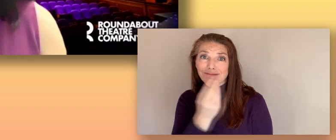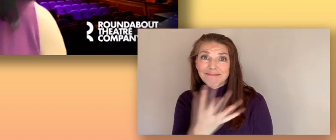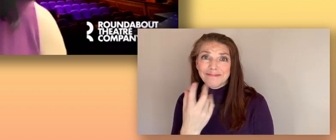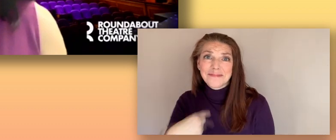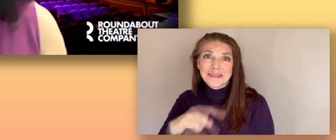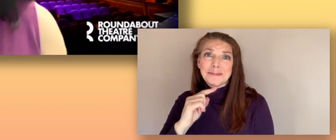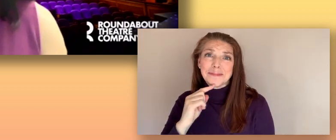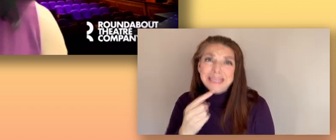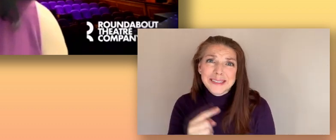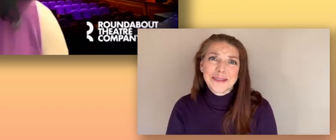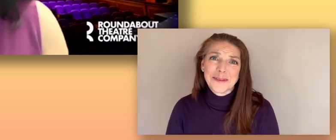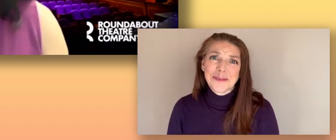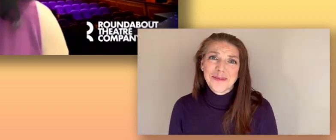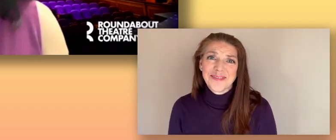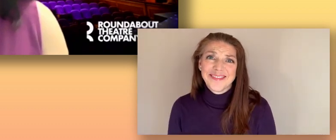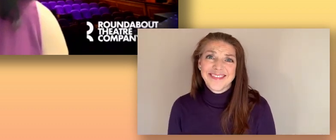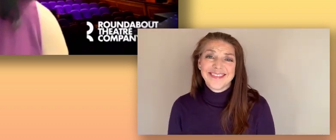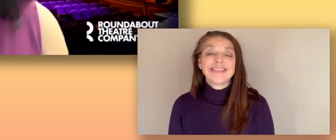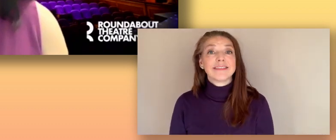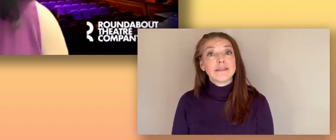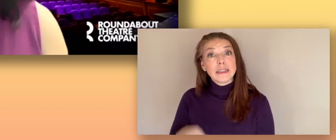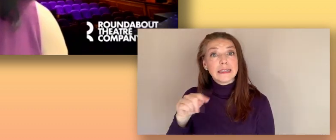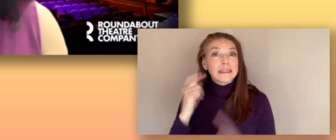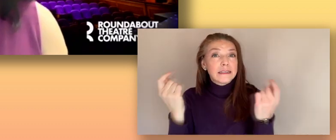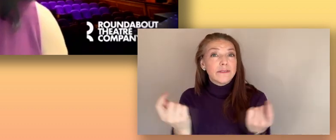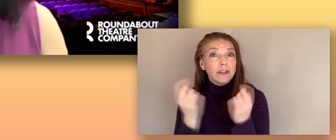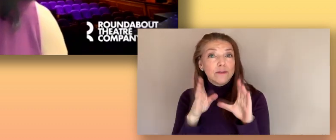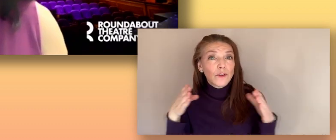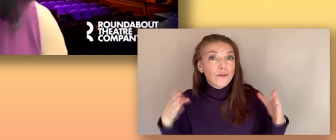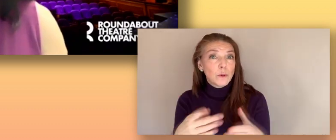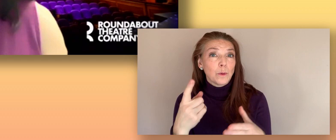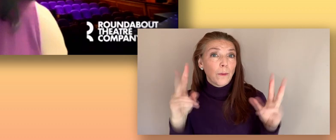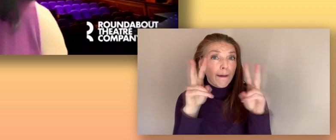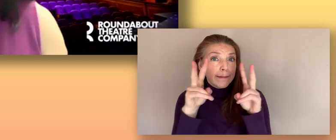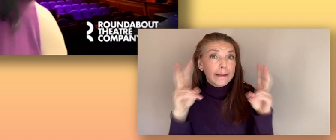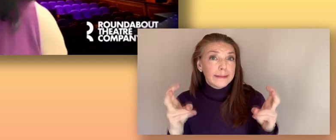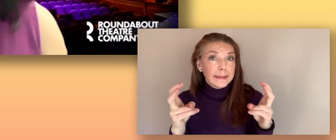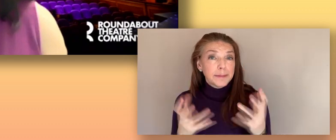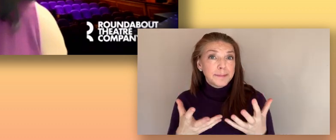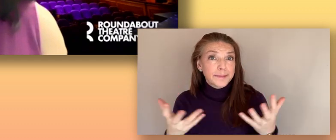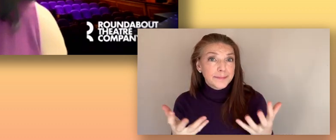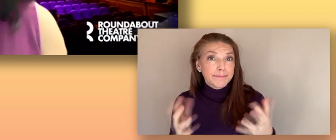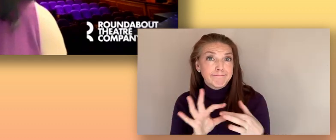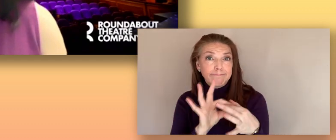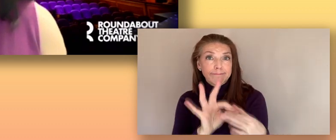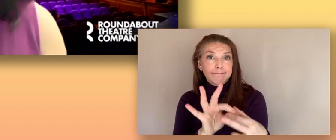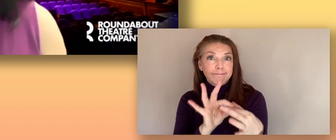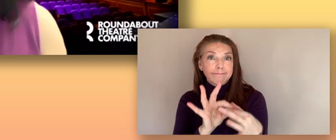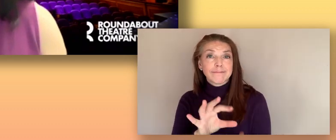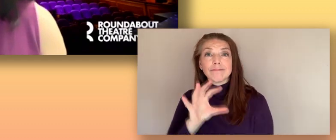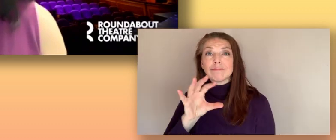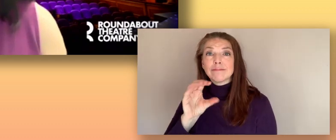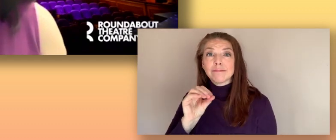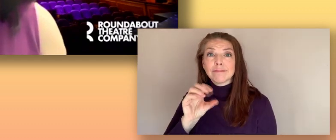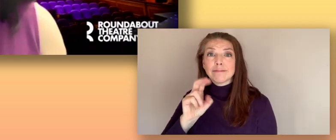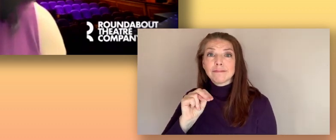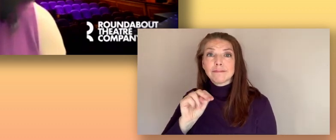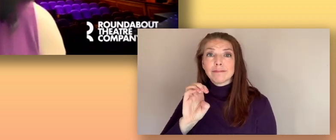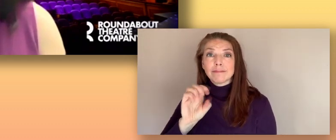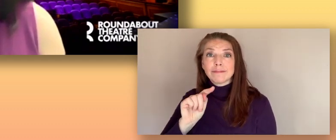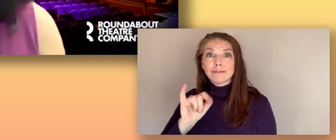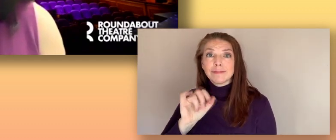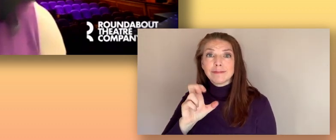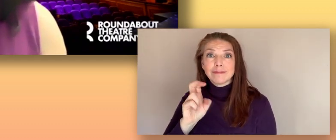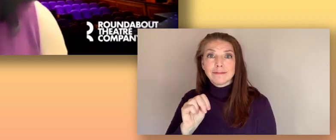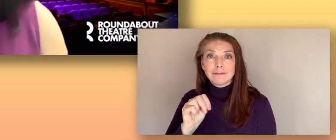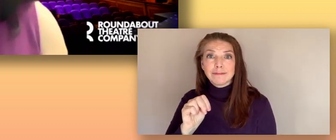theaters. With this festival, we explored a theme that all of us have been grappling with during this challenging year: